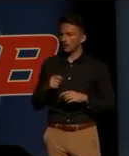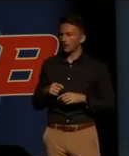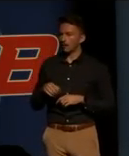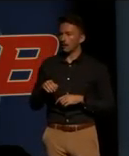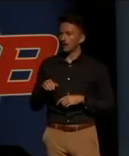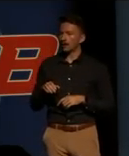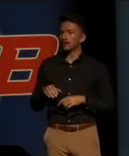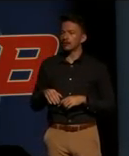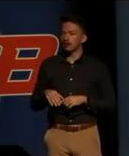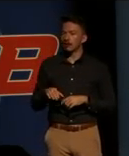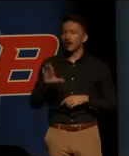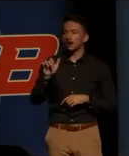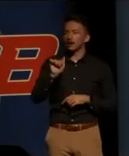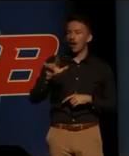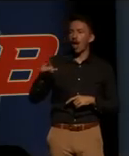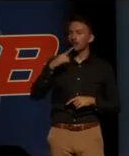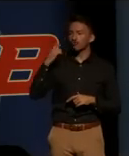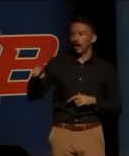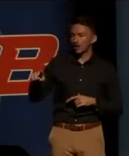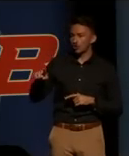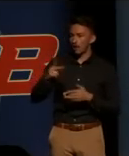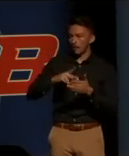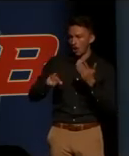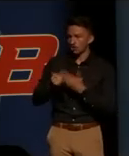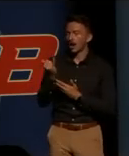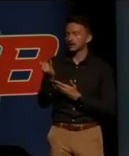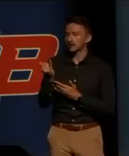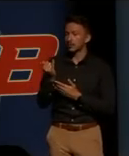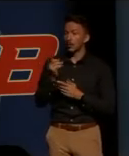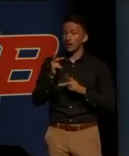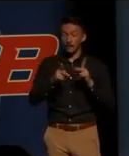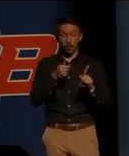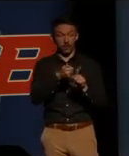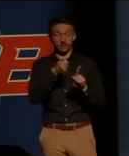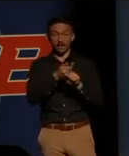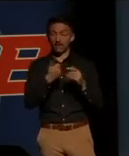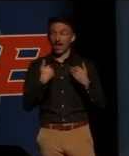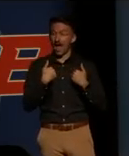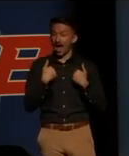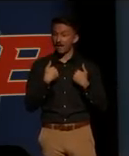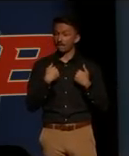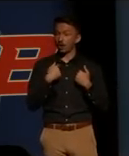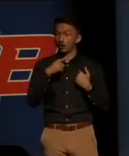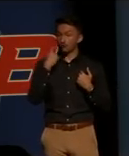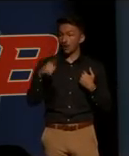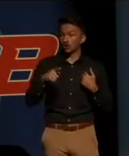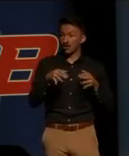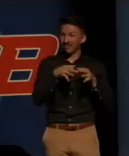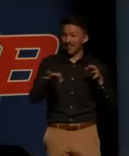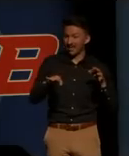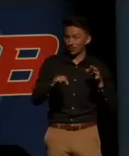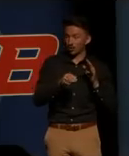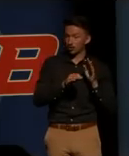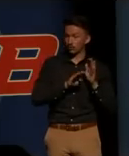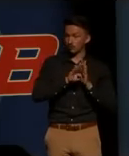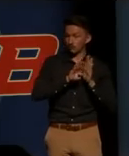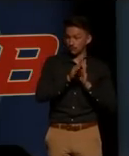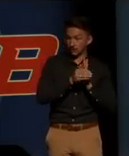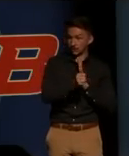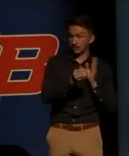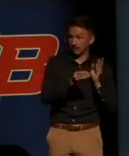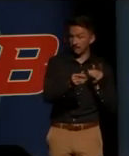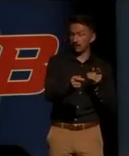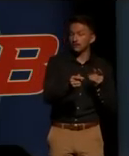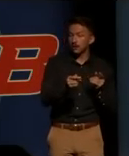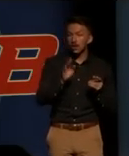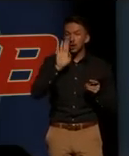where people who have Russian language proficiency, because Russian numbers are publicly available on the